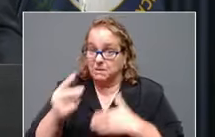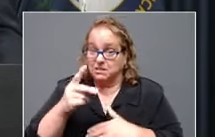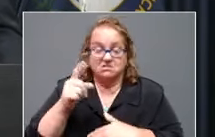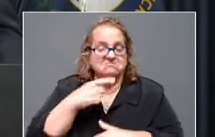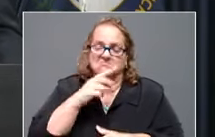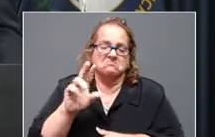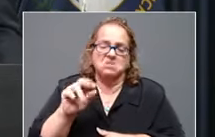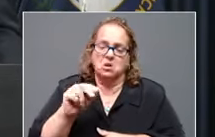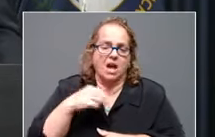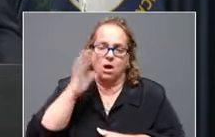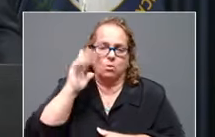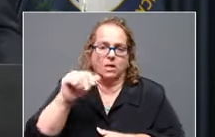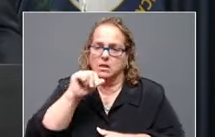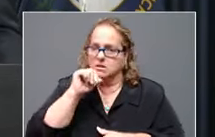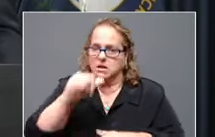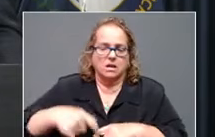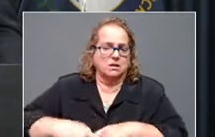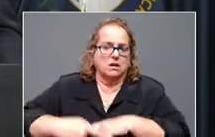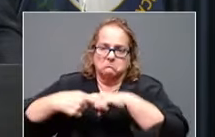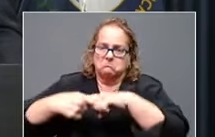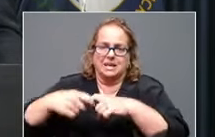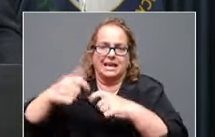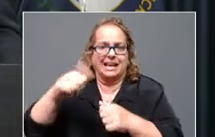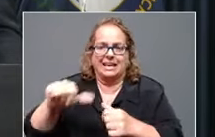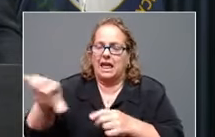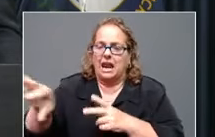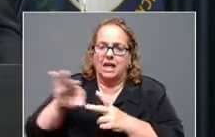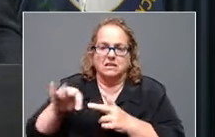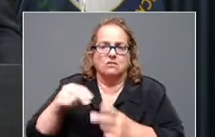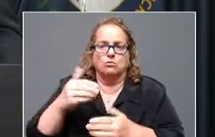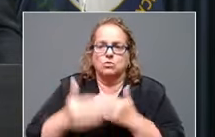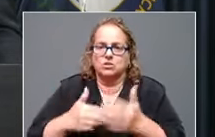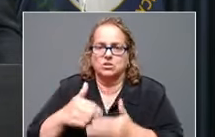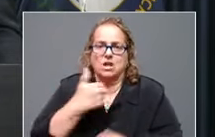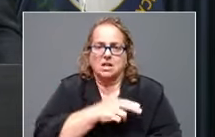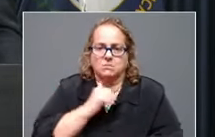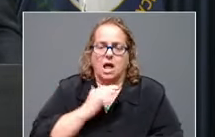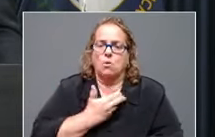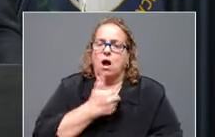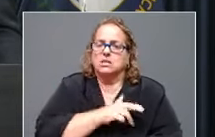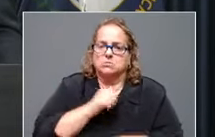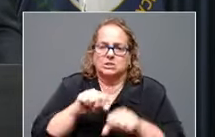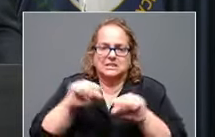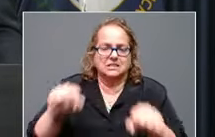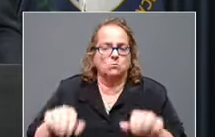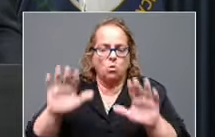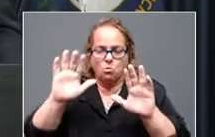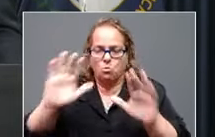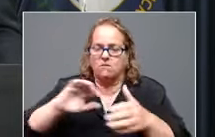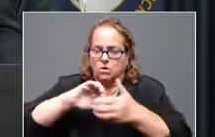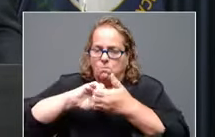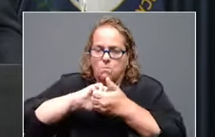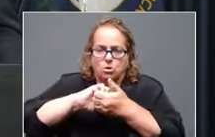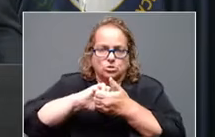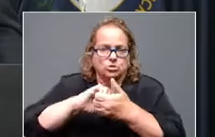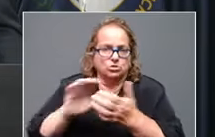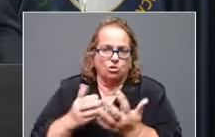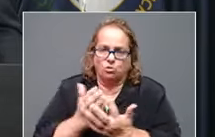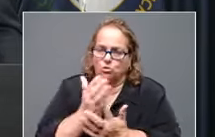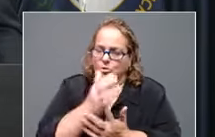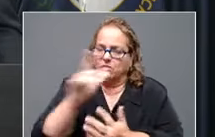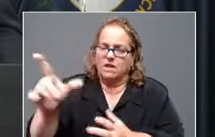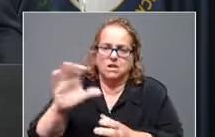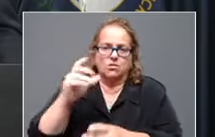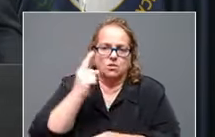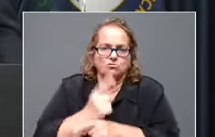done incredible work. I trust them to do the right thing because they have done it each and every moment. Some are